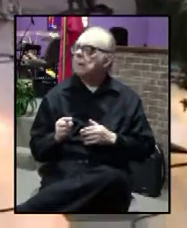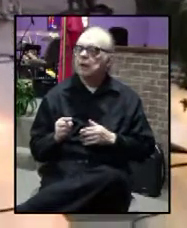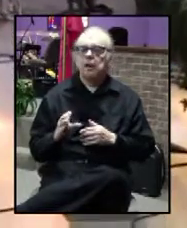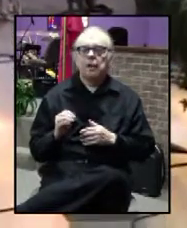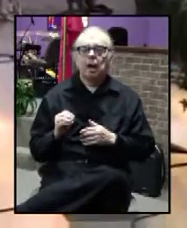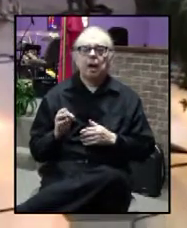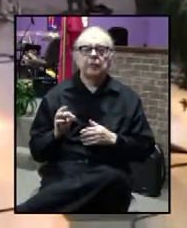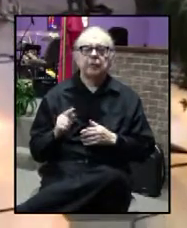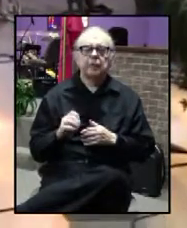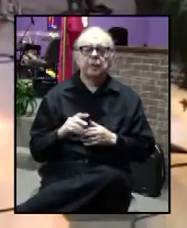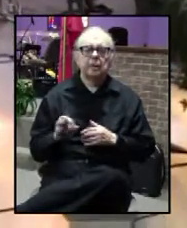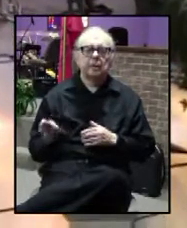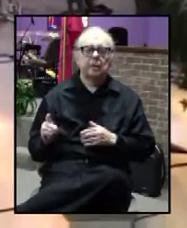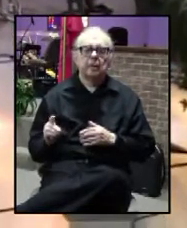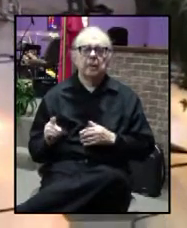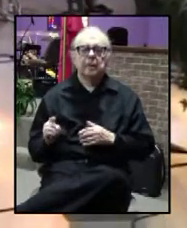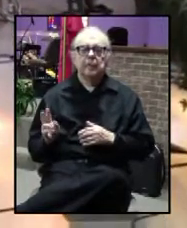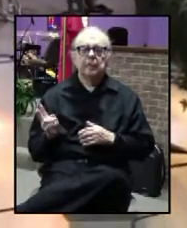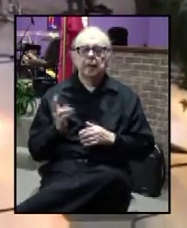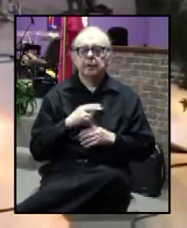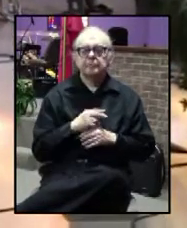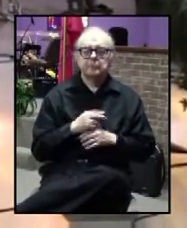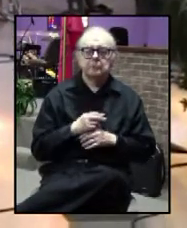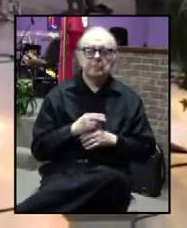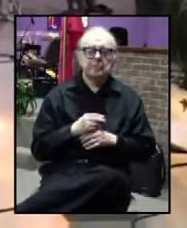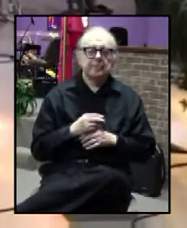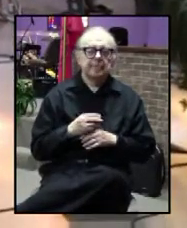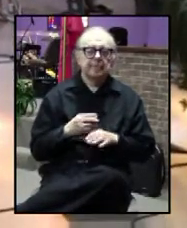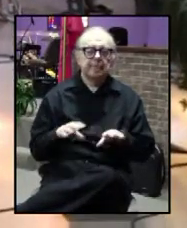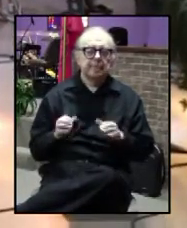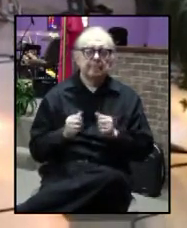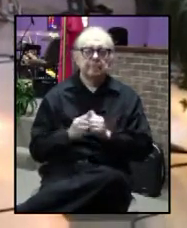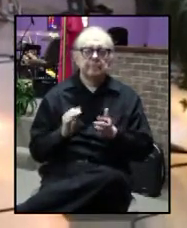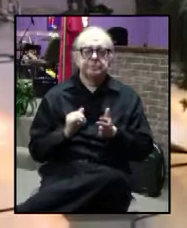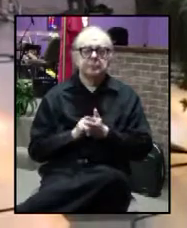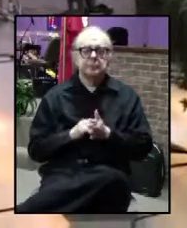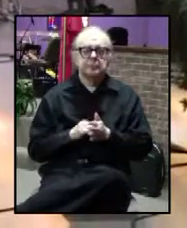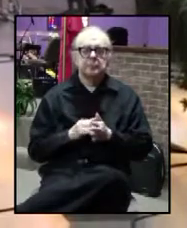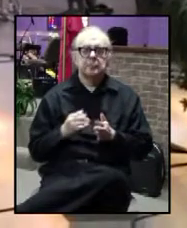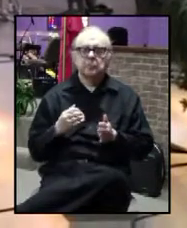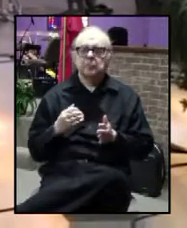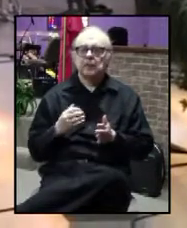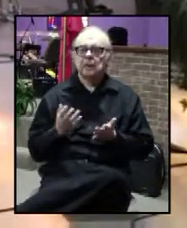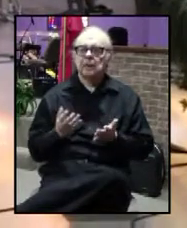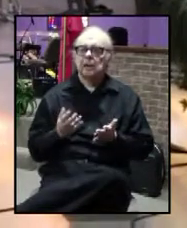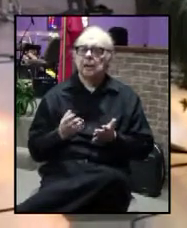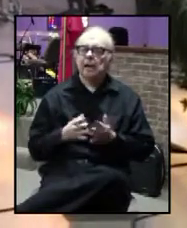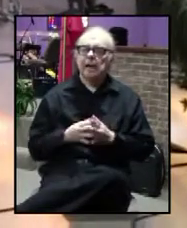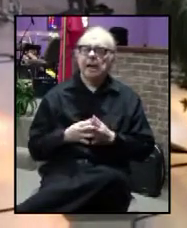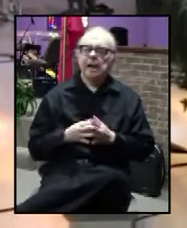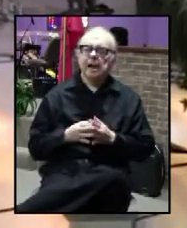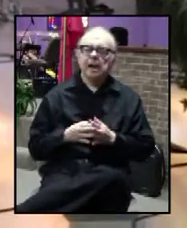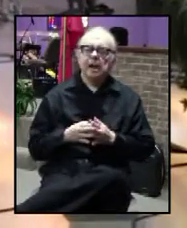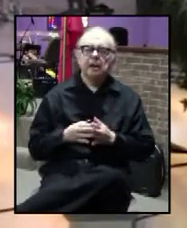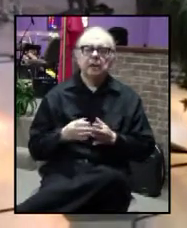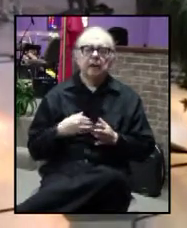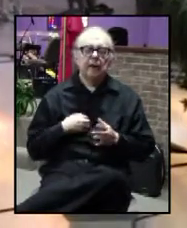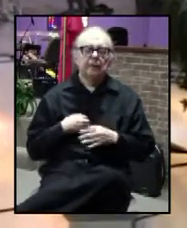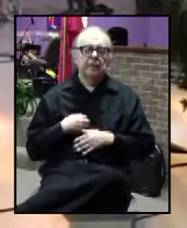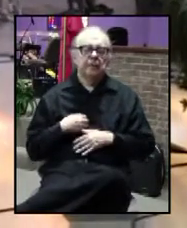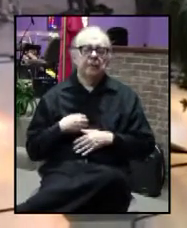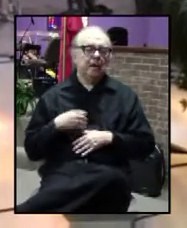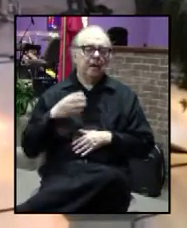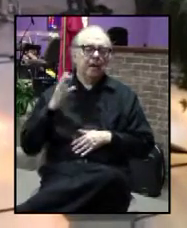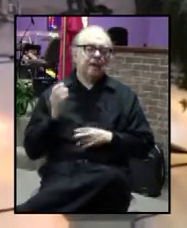Oxford. But if you go back and look, they haven't done anything with it because they still have Chad's name on there as the pastor. And he's been